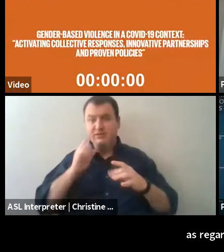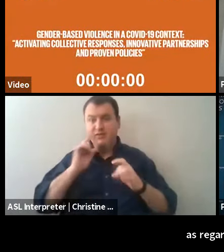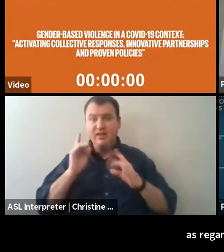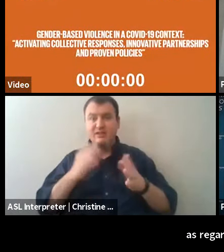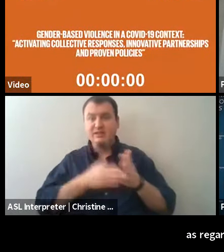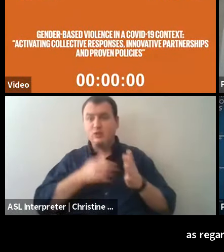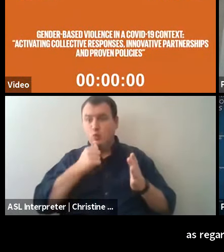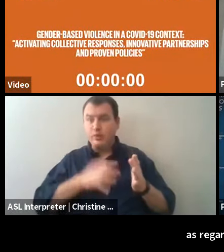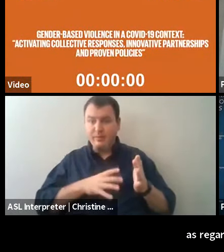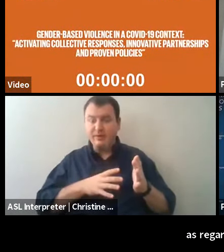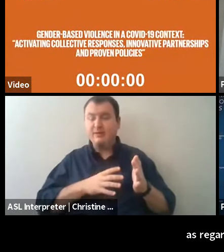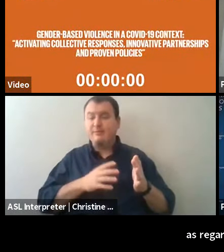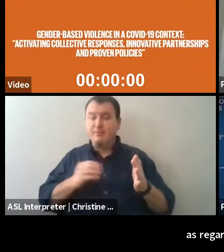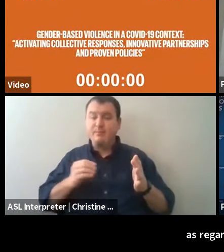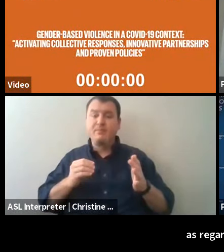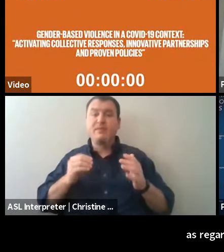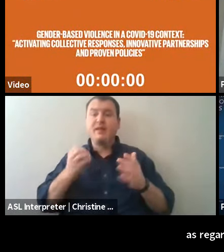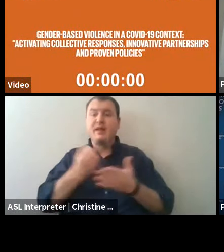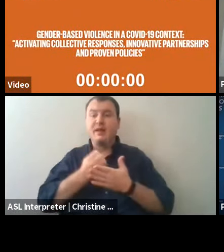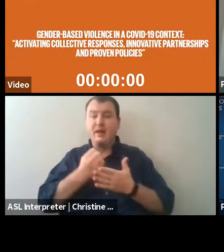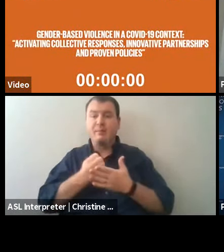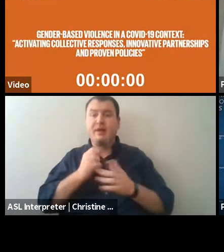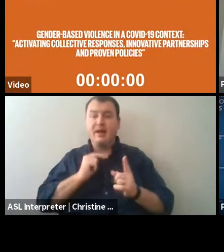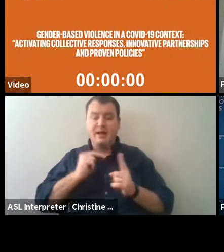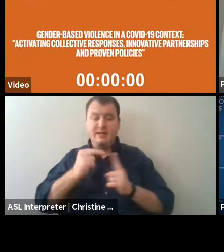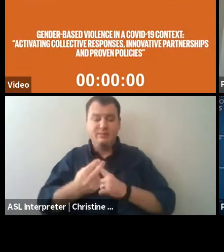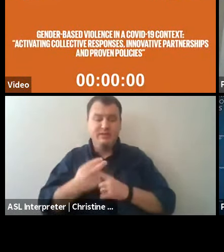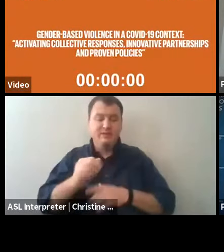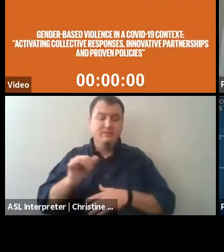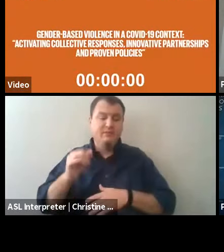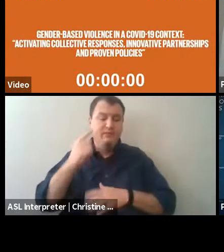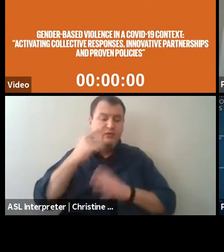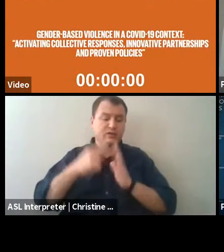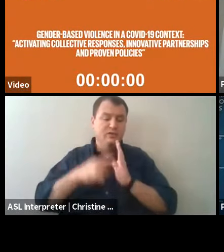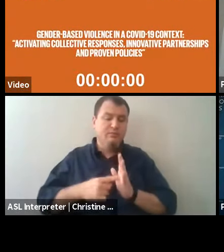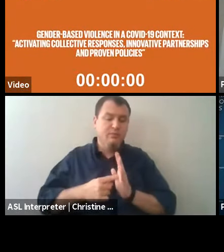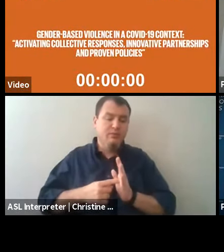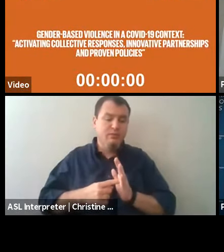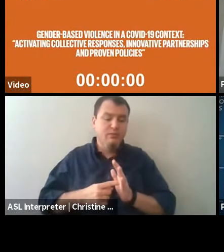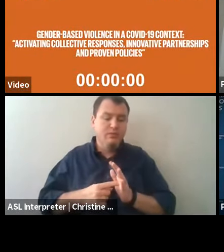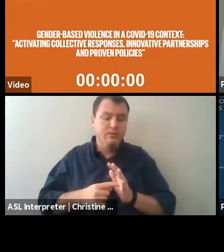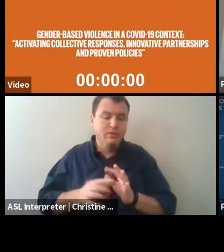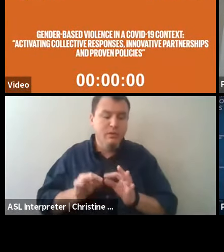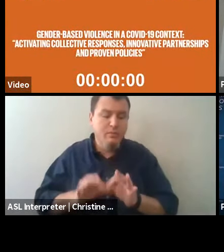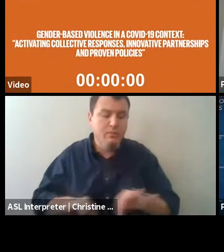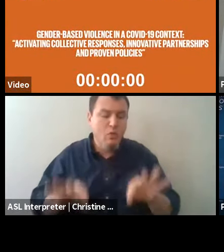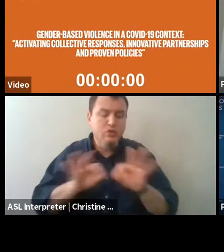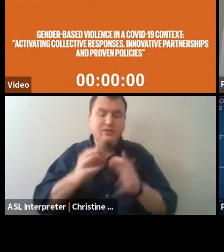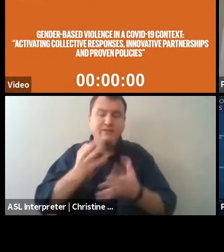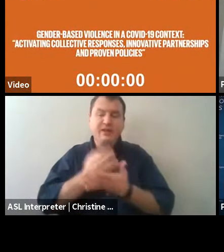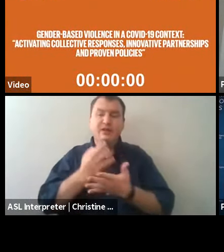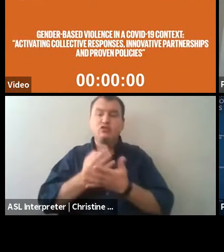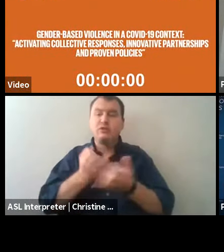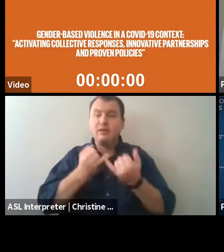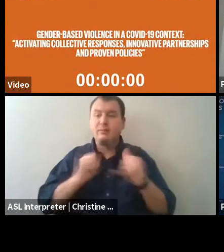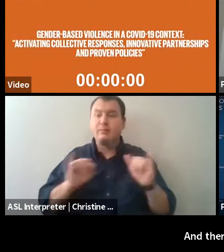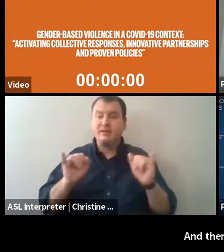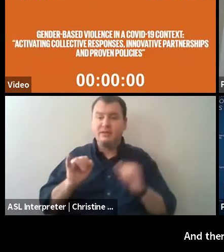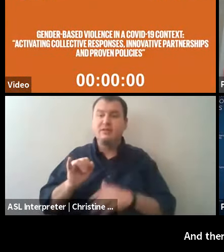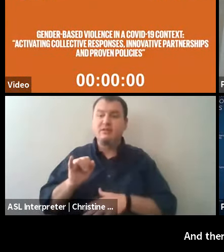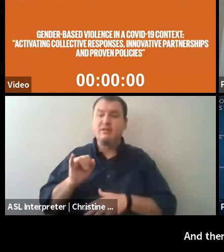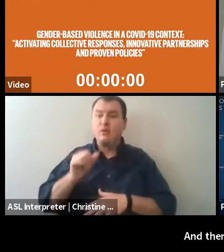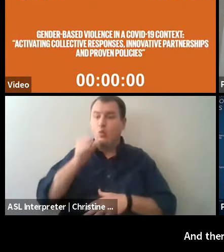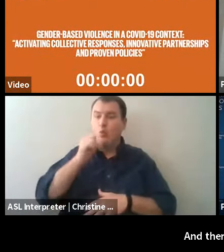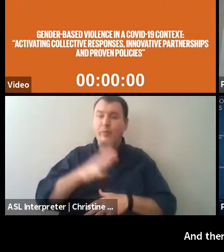against women and economic aspects. For example, the importance of financial independence so that women